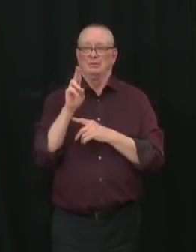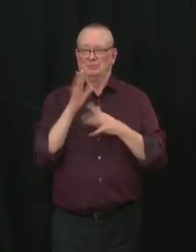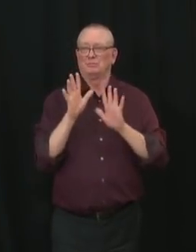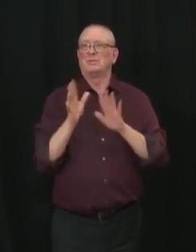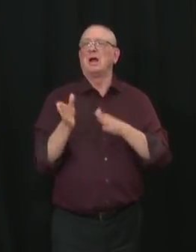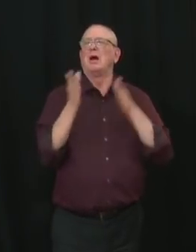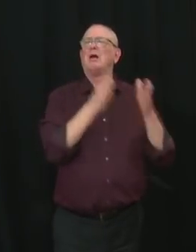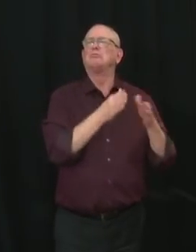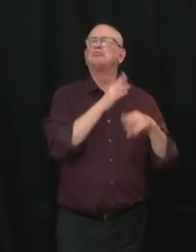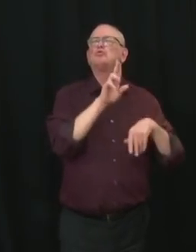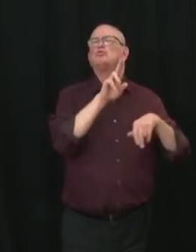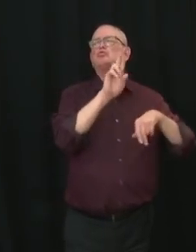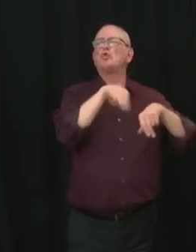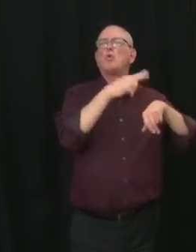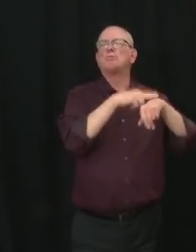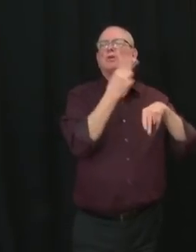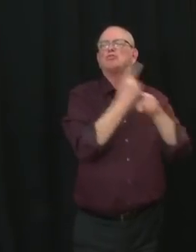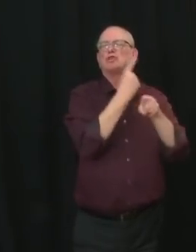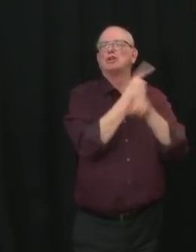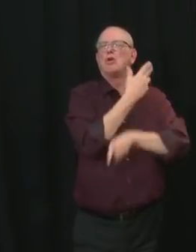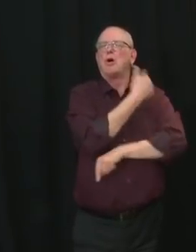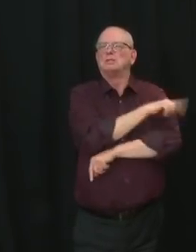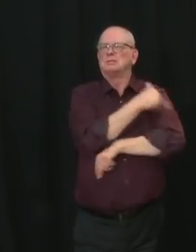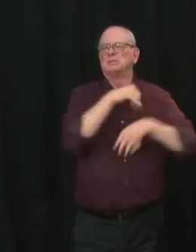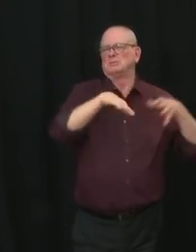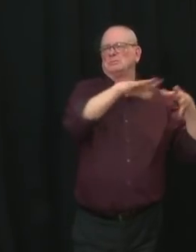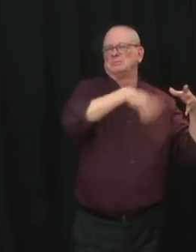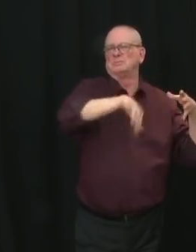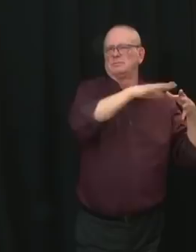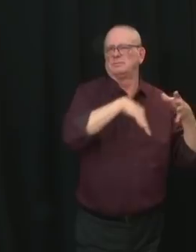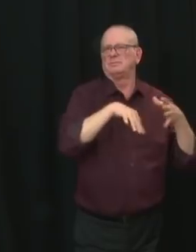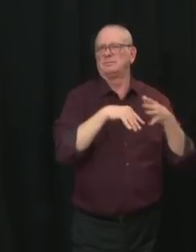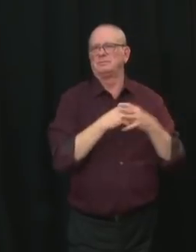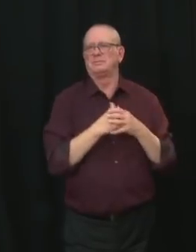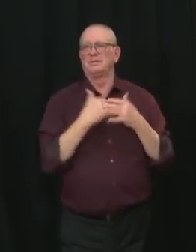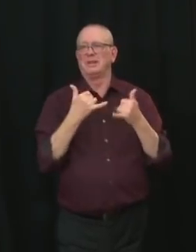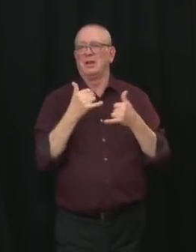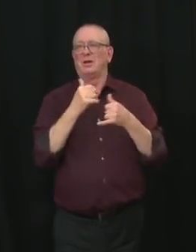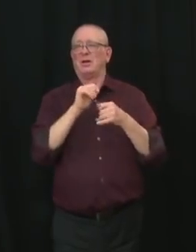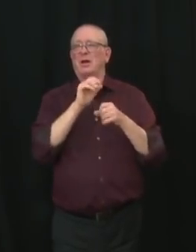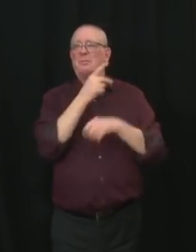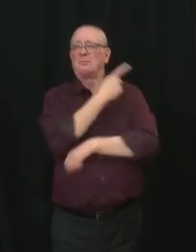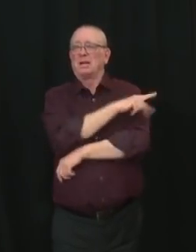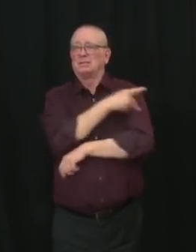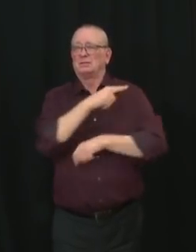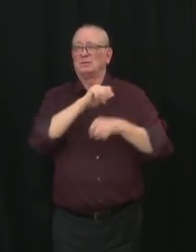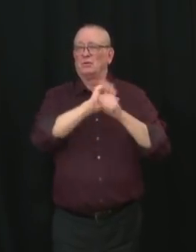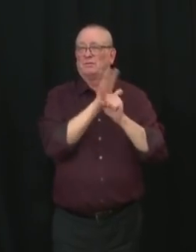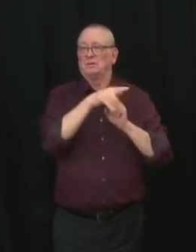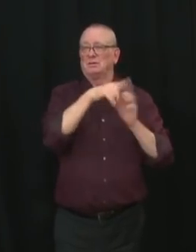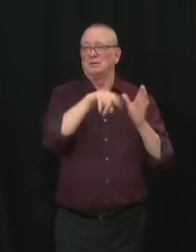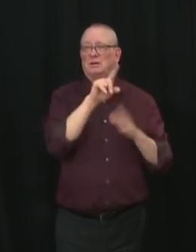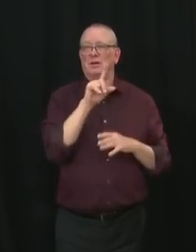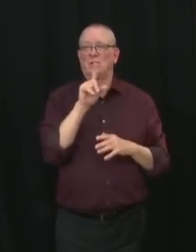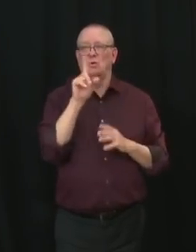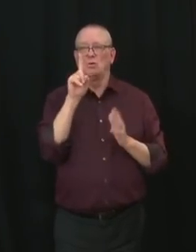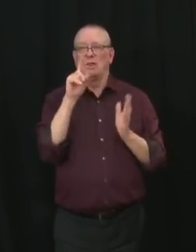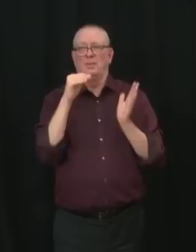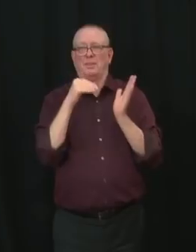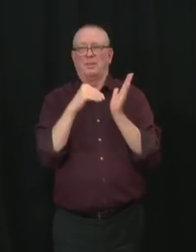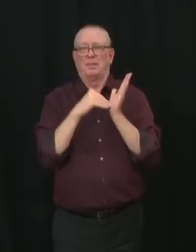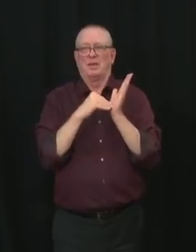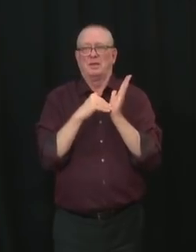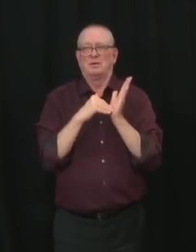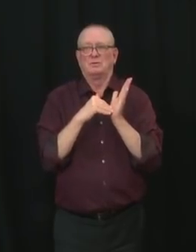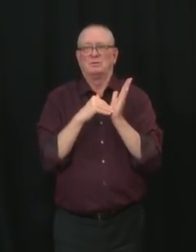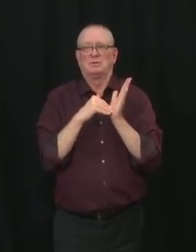we currently have 1,363 COVID patients, or I should say patients with COVID in hospital. 40% of